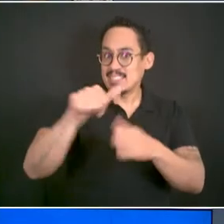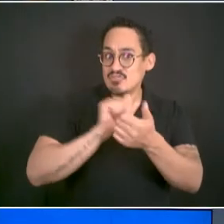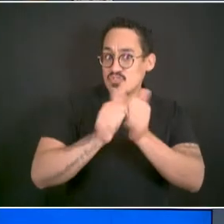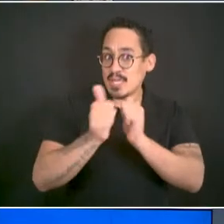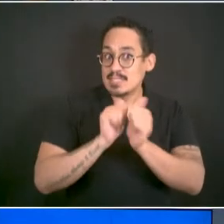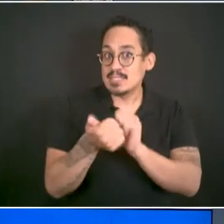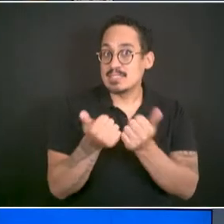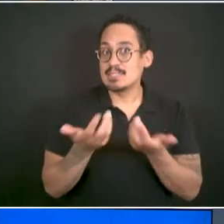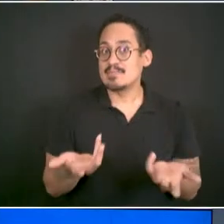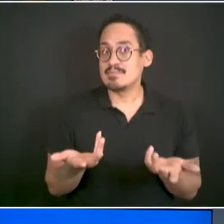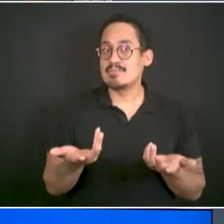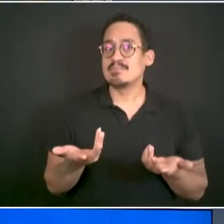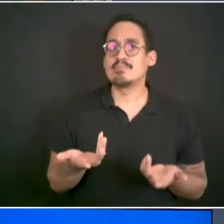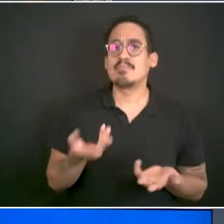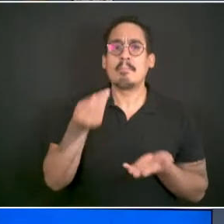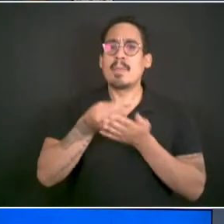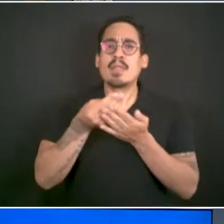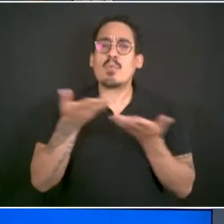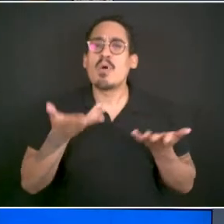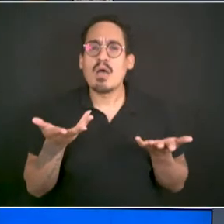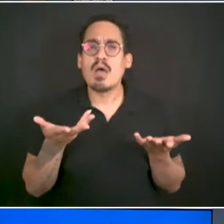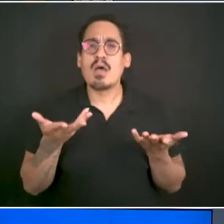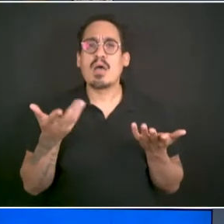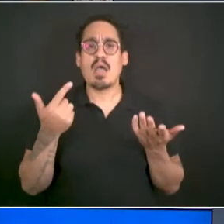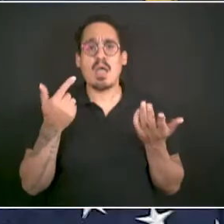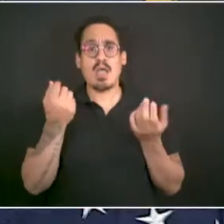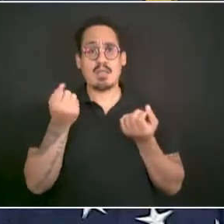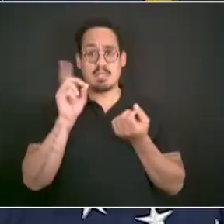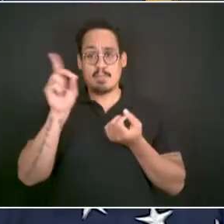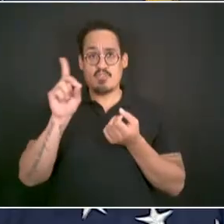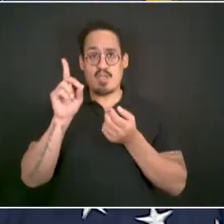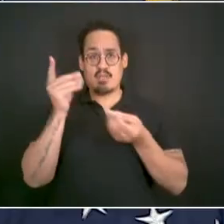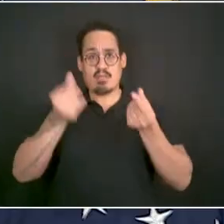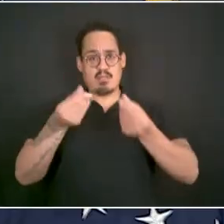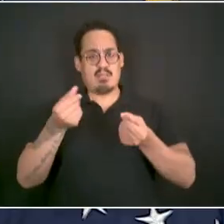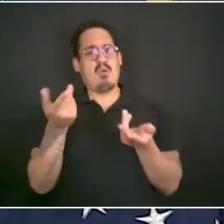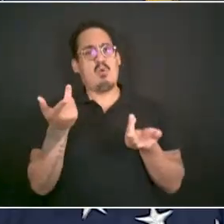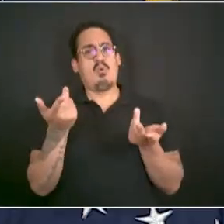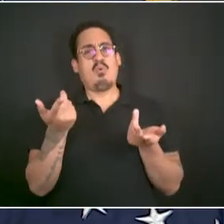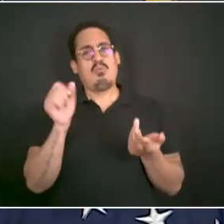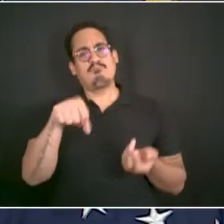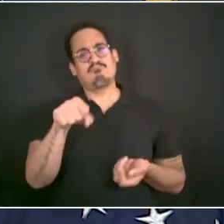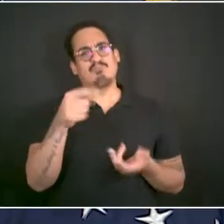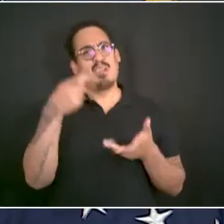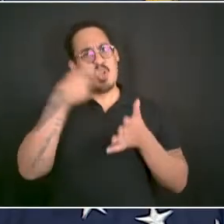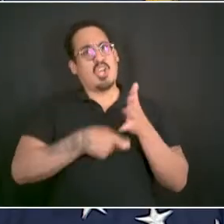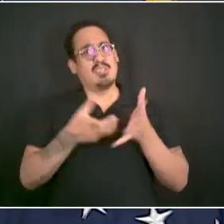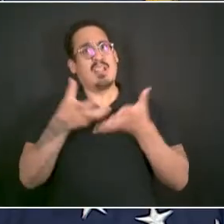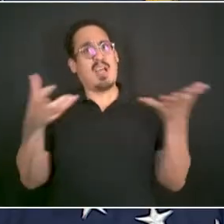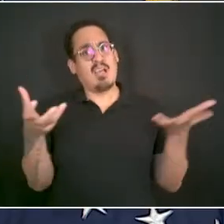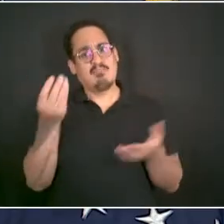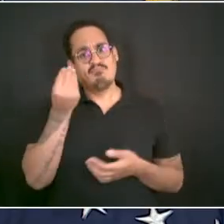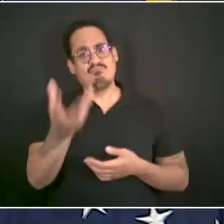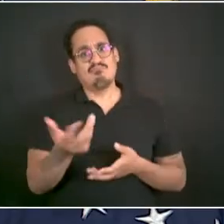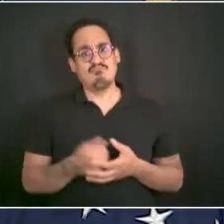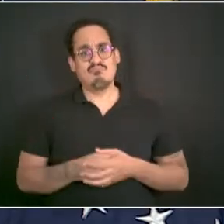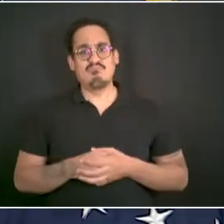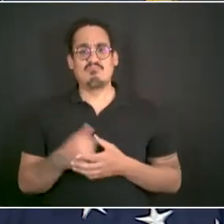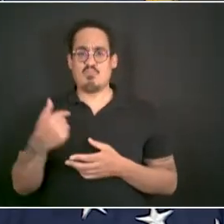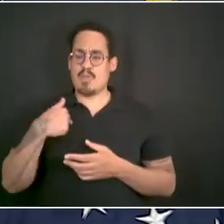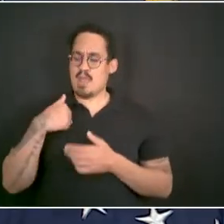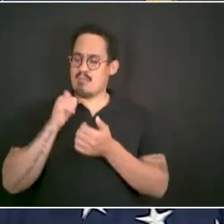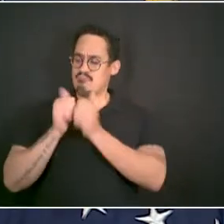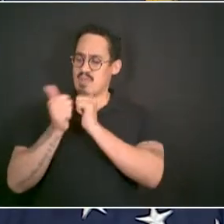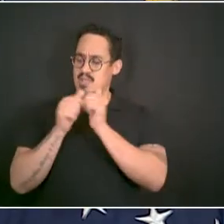Democratic primary. How much they spending? Yeah. Costs a lot, I think. You know, a lot is spent. I believe when I ran in